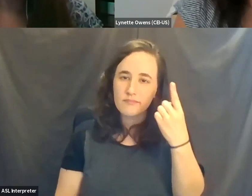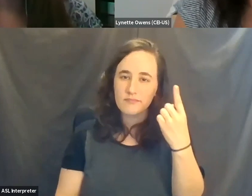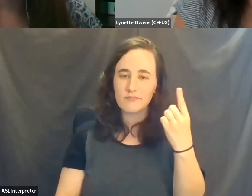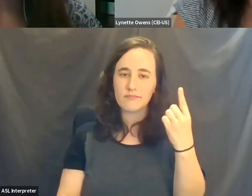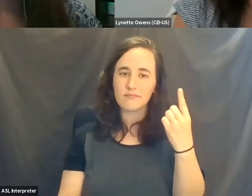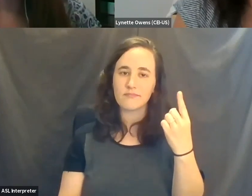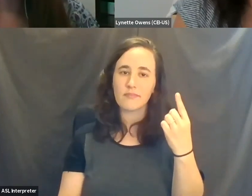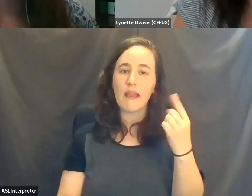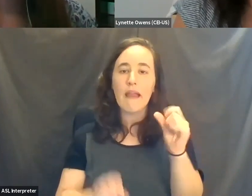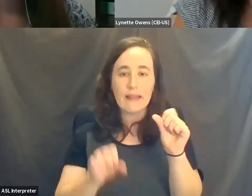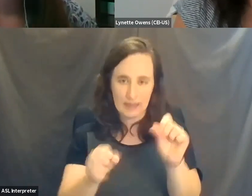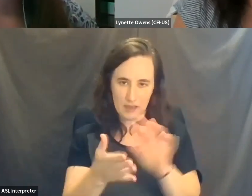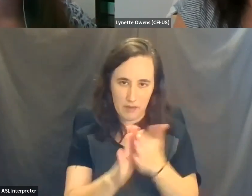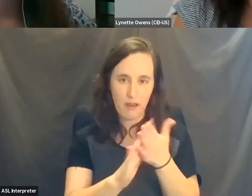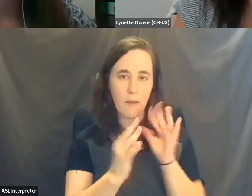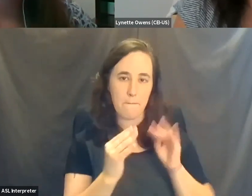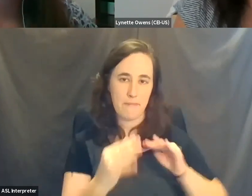of become a battle, I'm sure, at home.